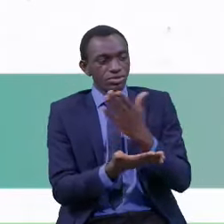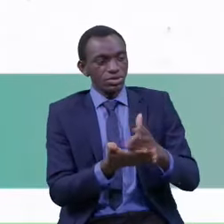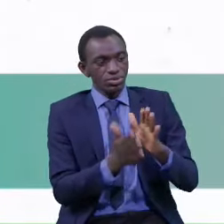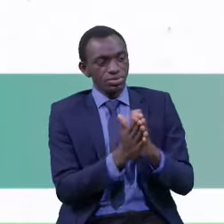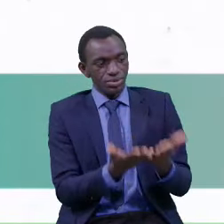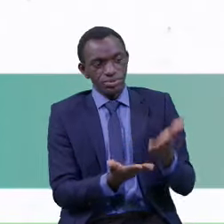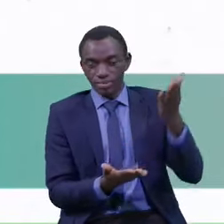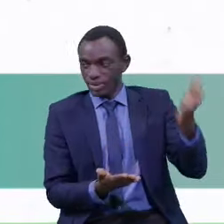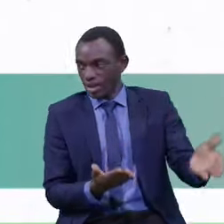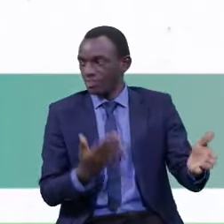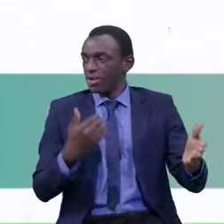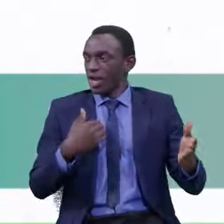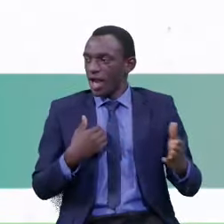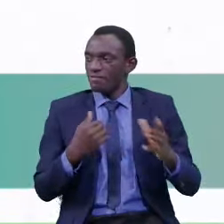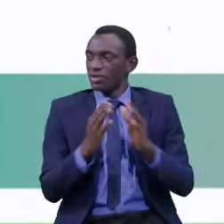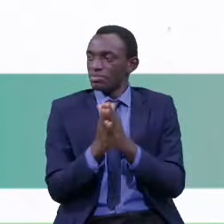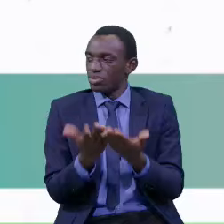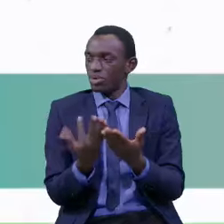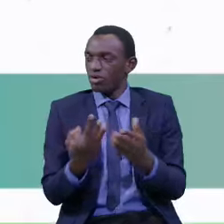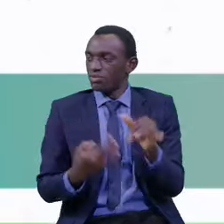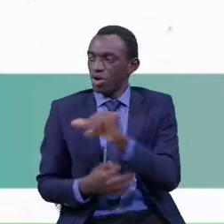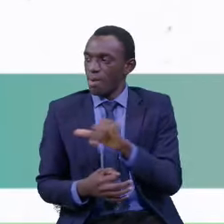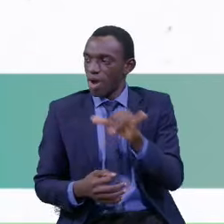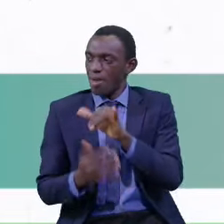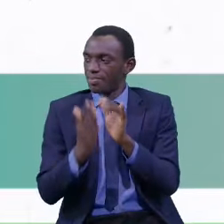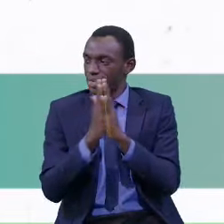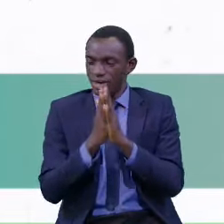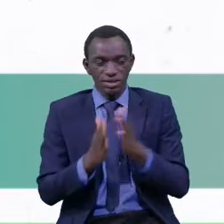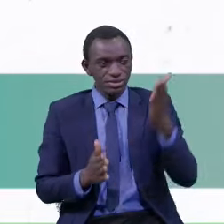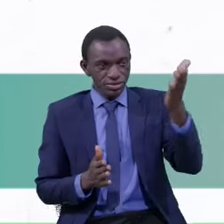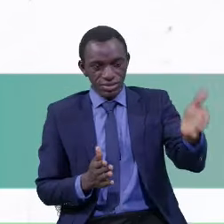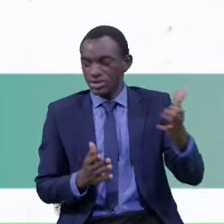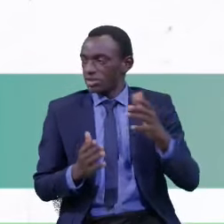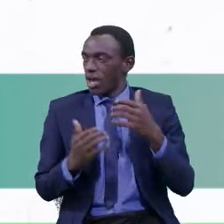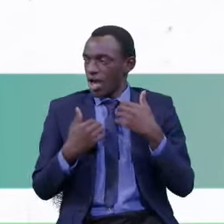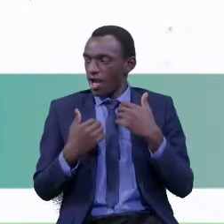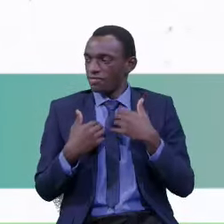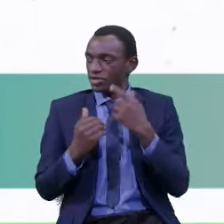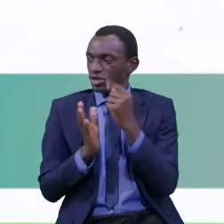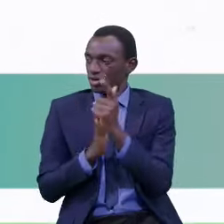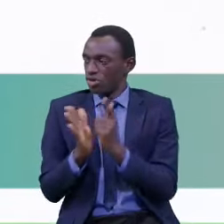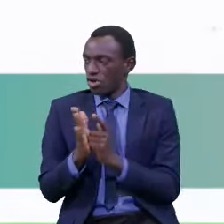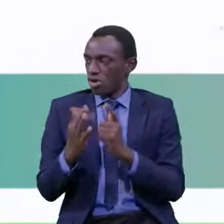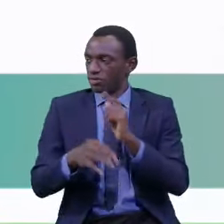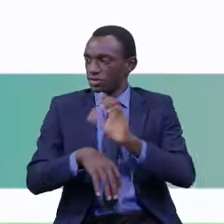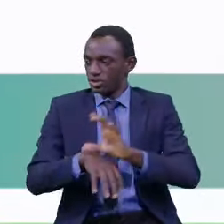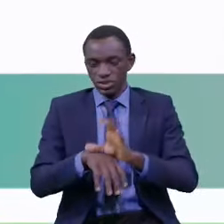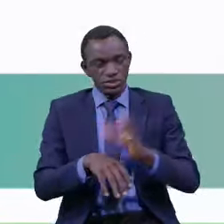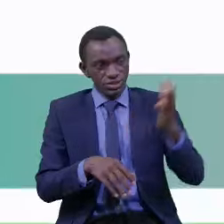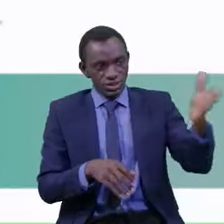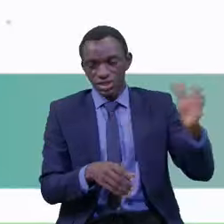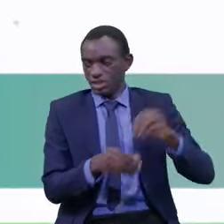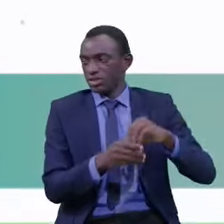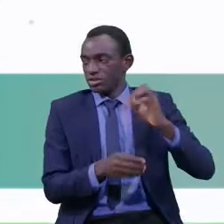Common Prayer. Here we have the constitution of our church. Do you